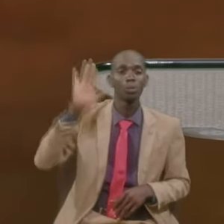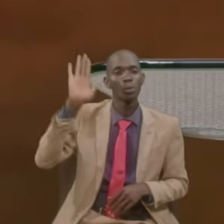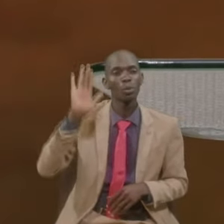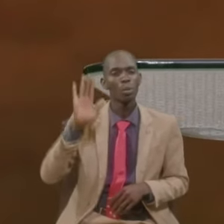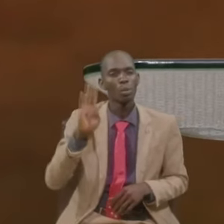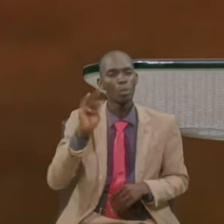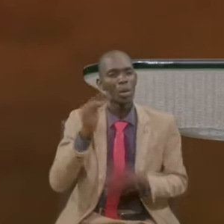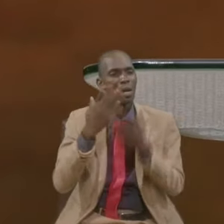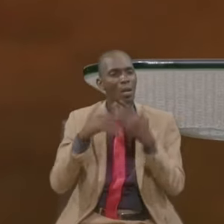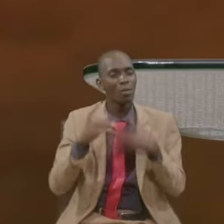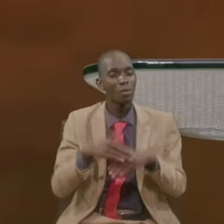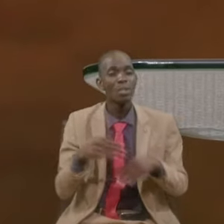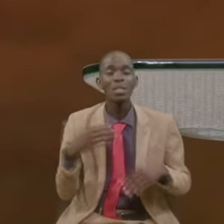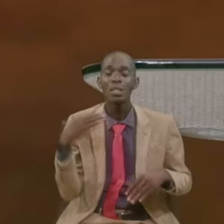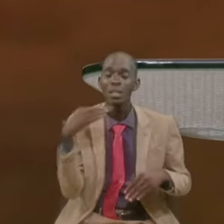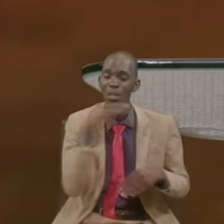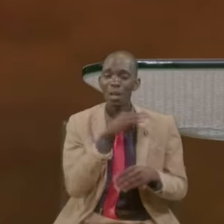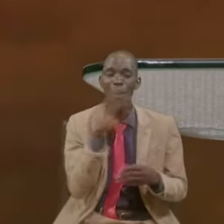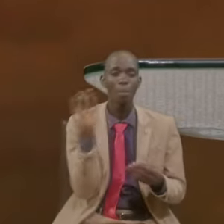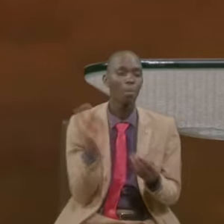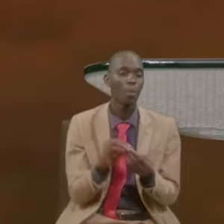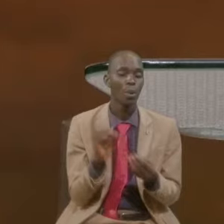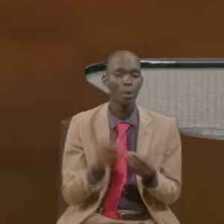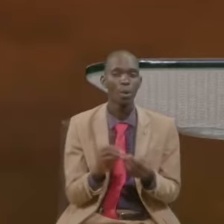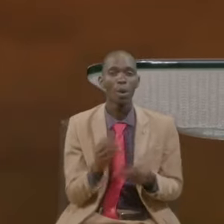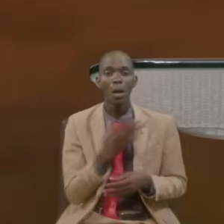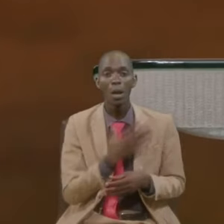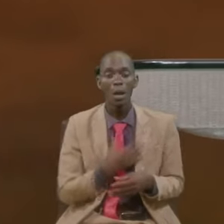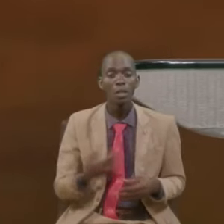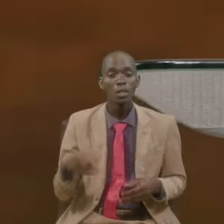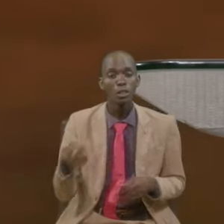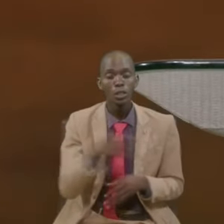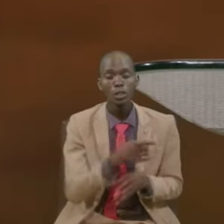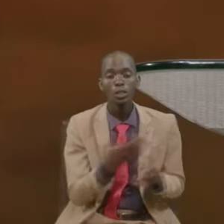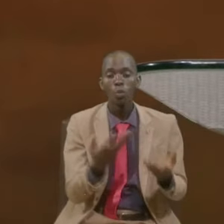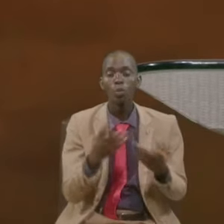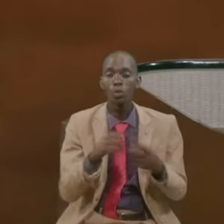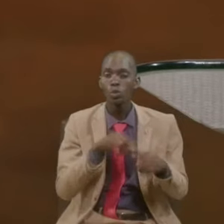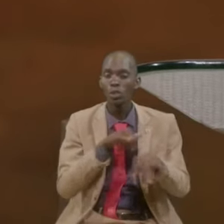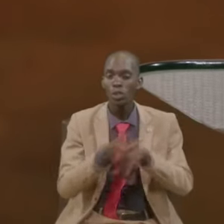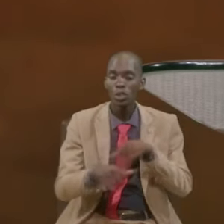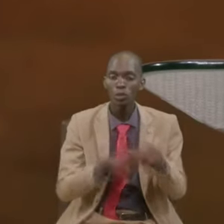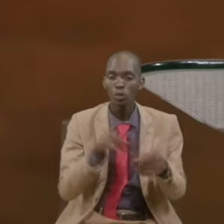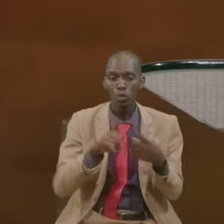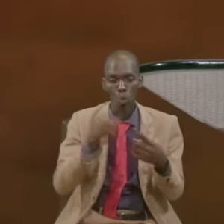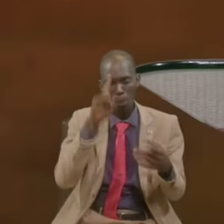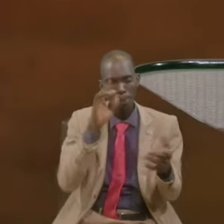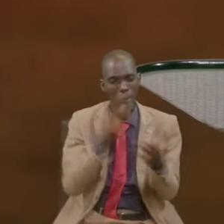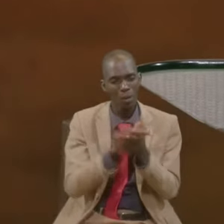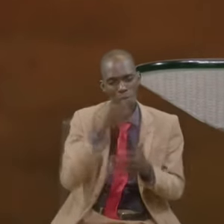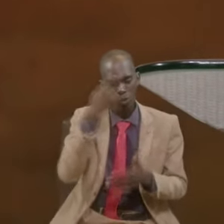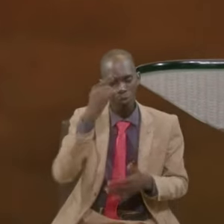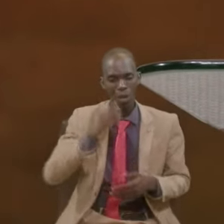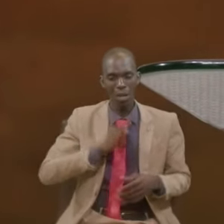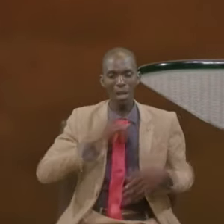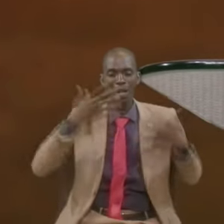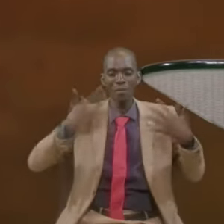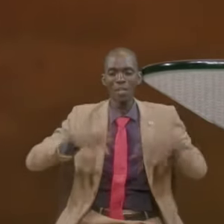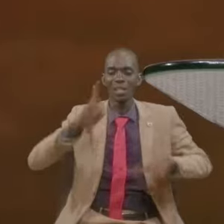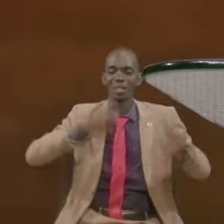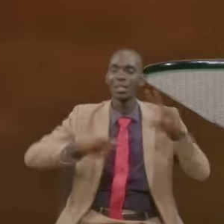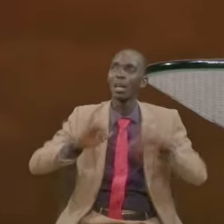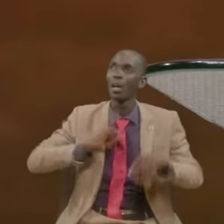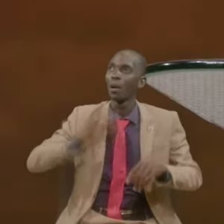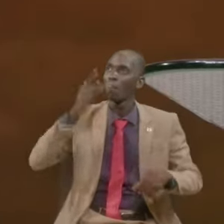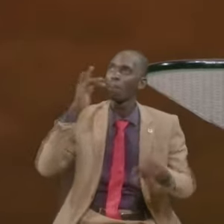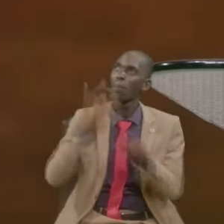they tell a lot of lies. And they want you to believe them. because they say, I swear,